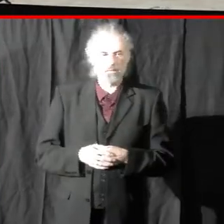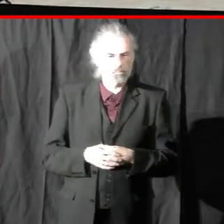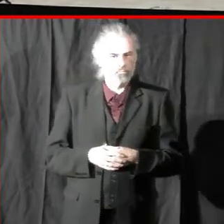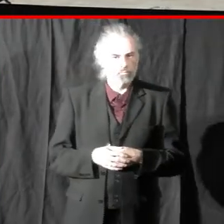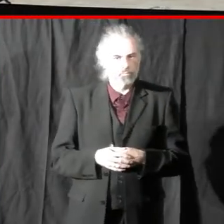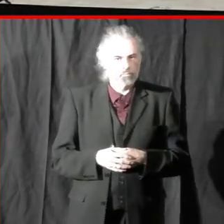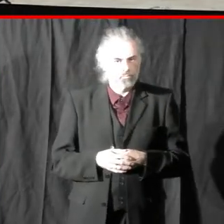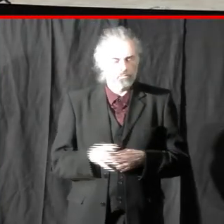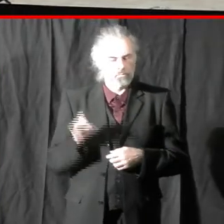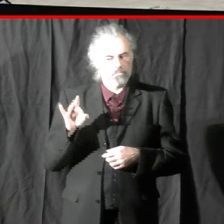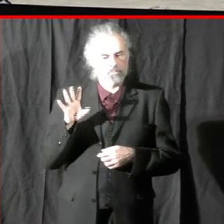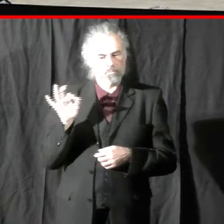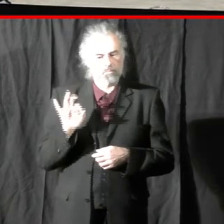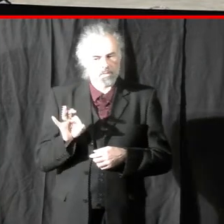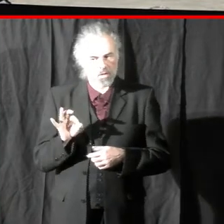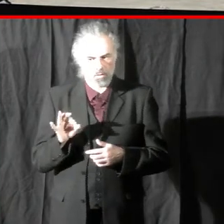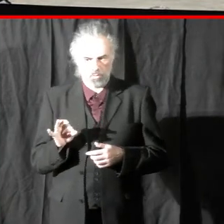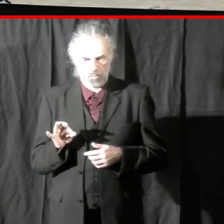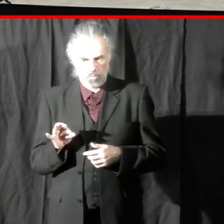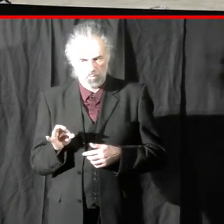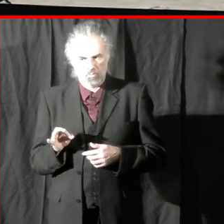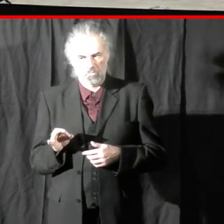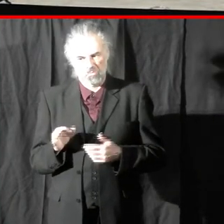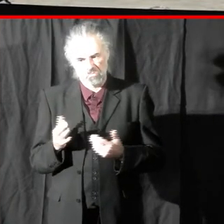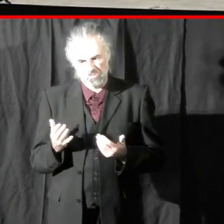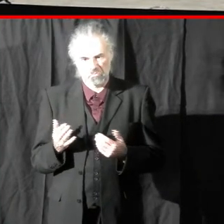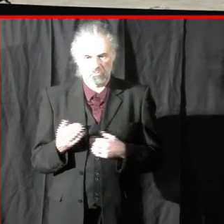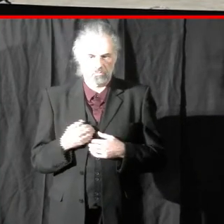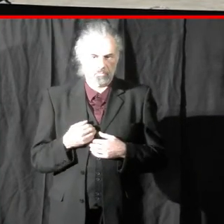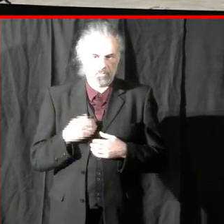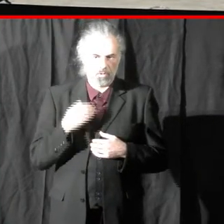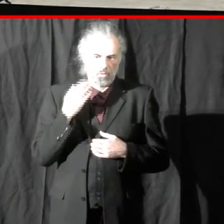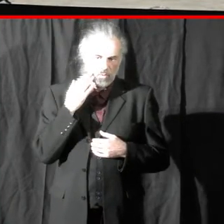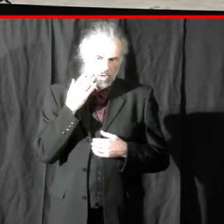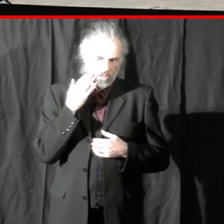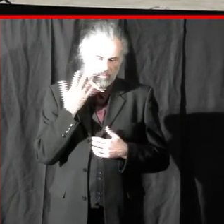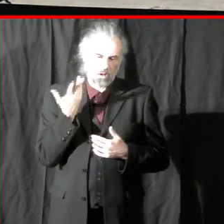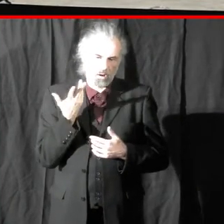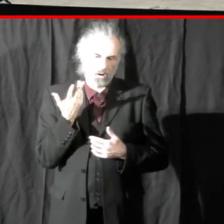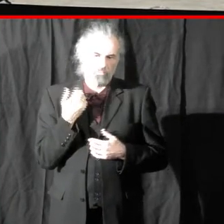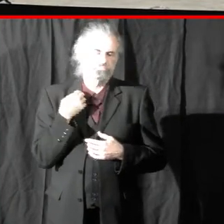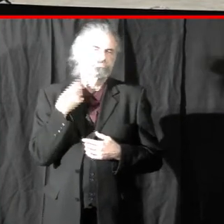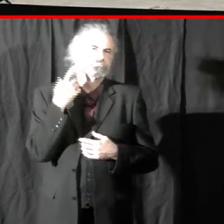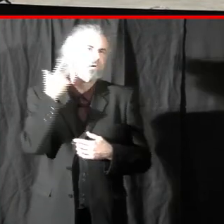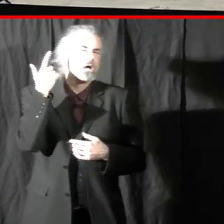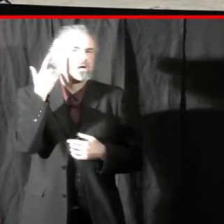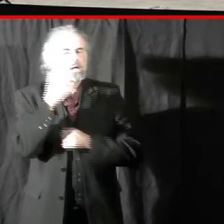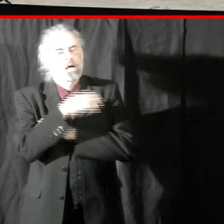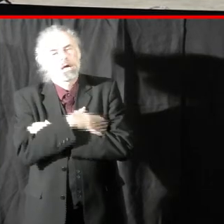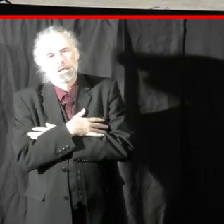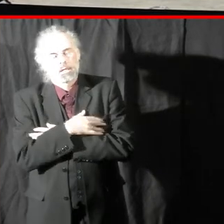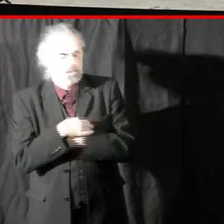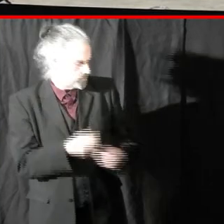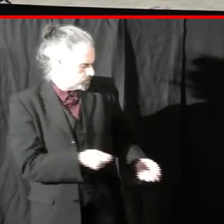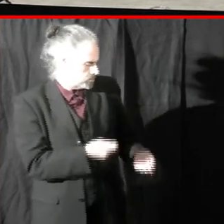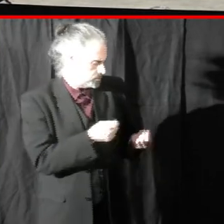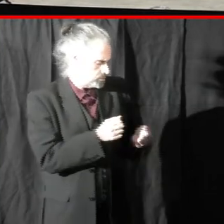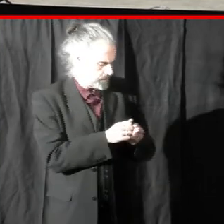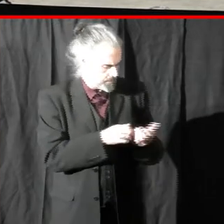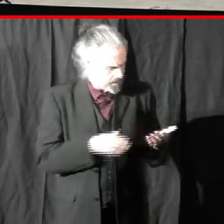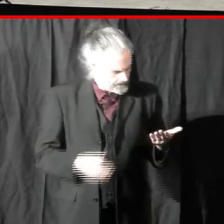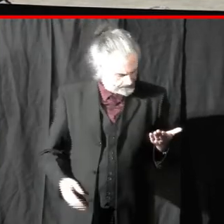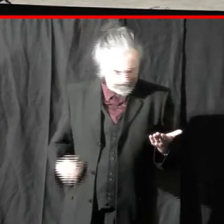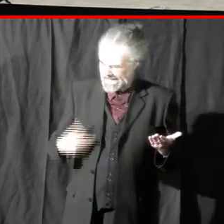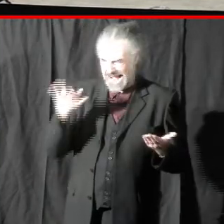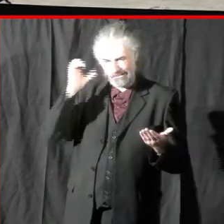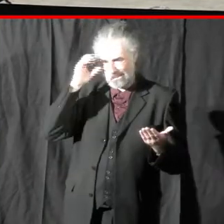The 10% would be in a process... Let me... I need to go back to the paper here because can't remember